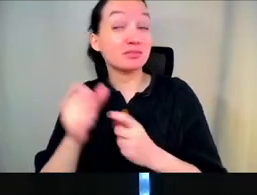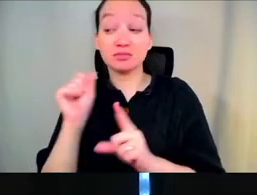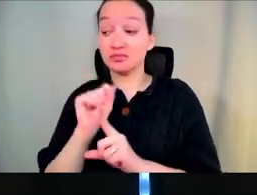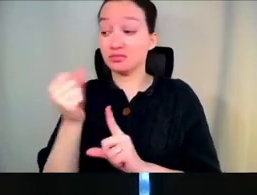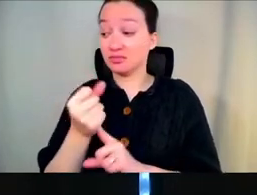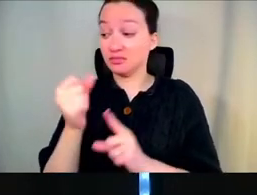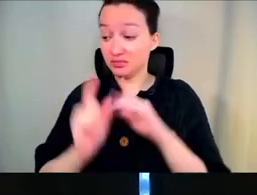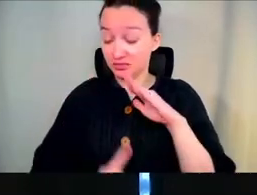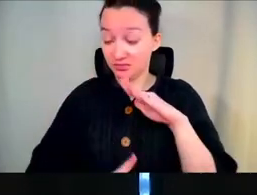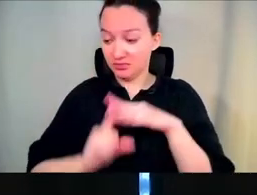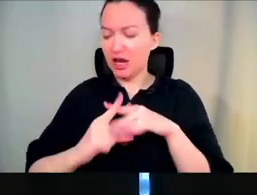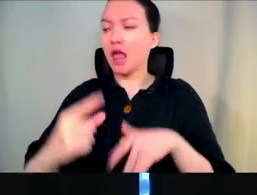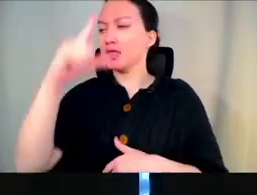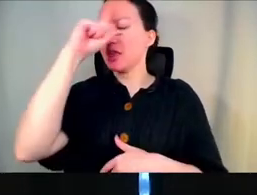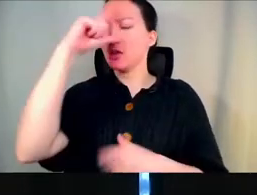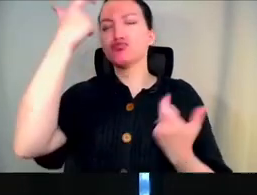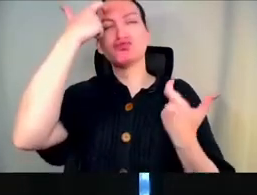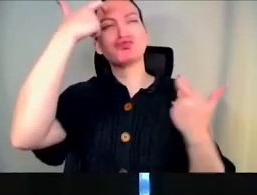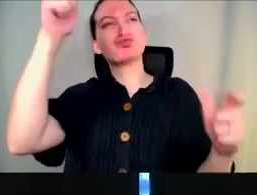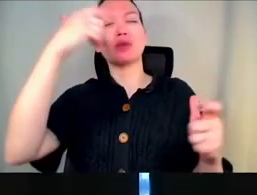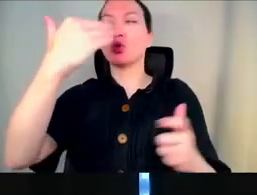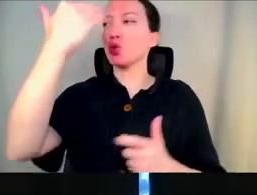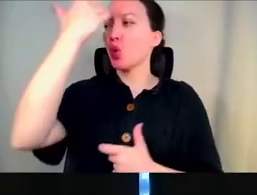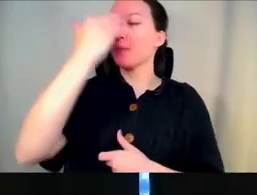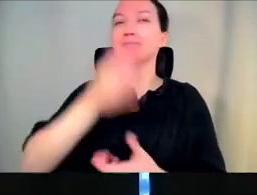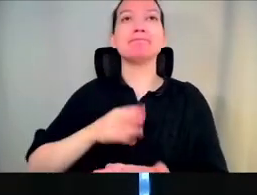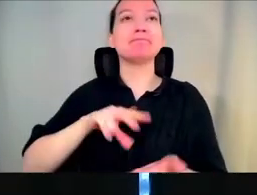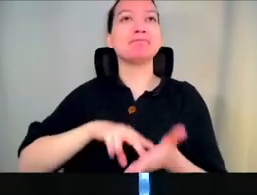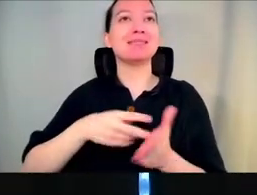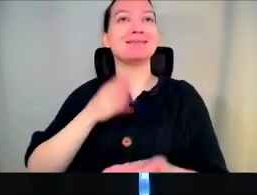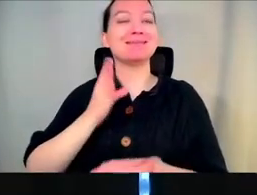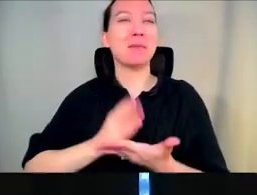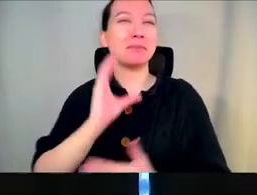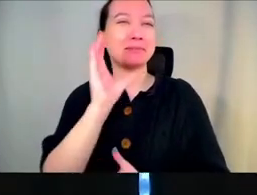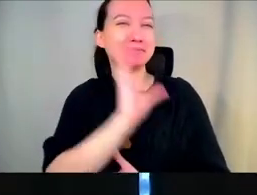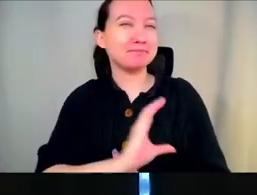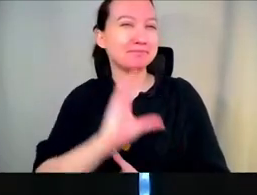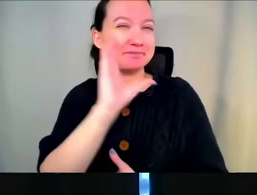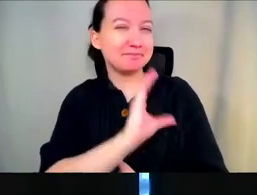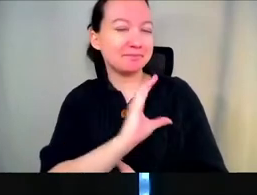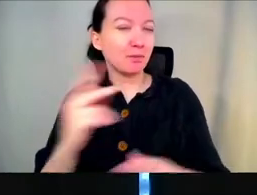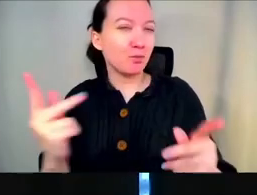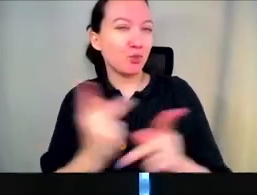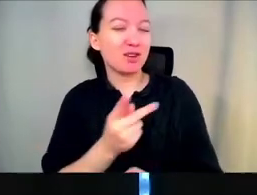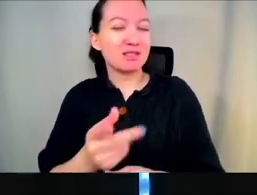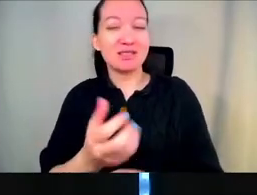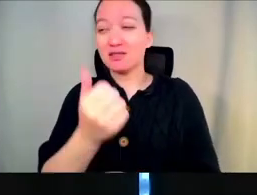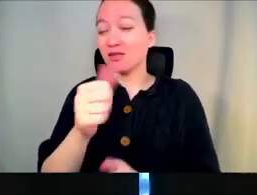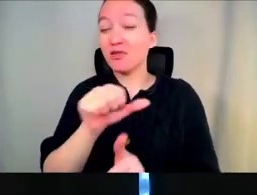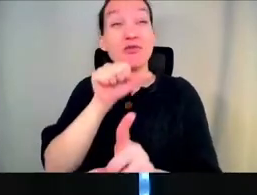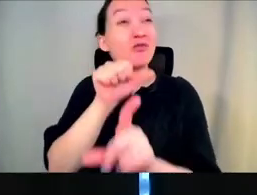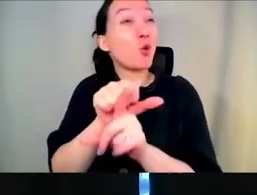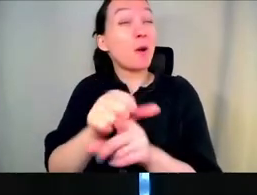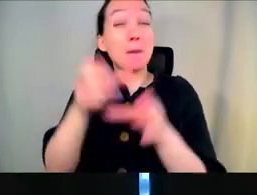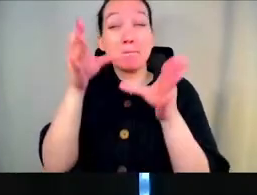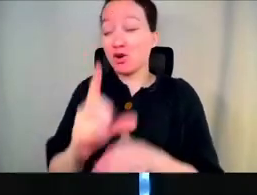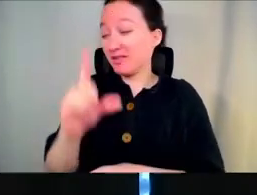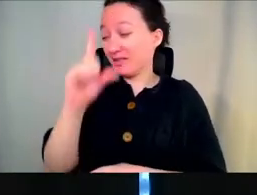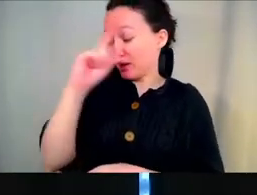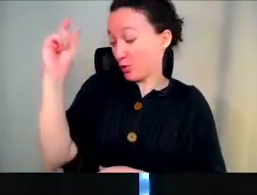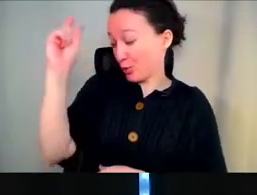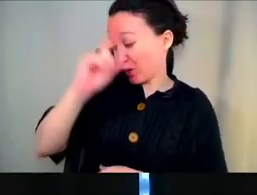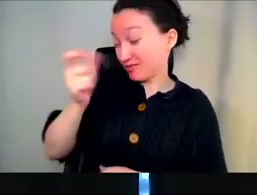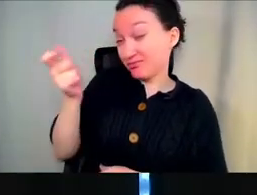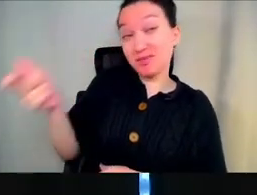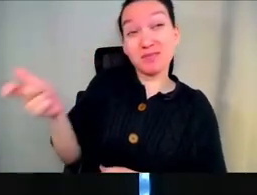spot where we think we know. We stop seeking. Even worse than a fool is somebody who thinks they're wise in their own